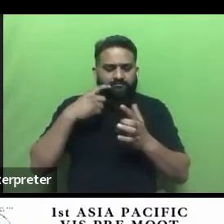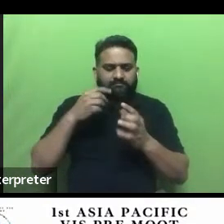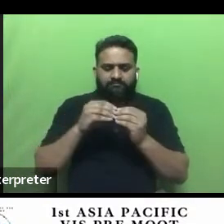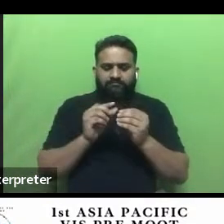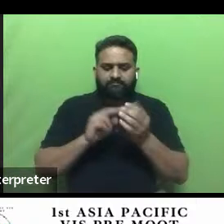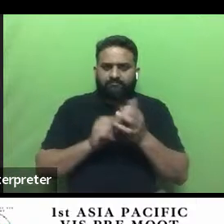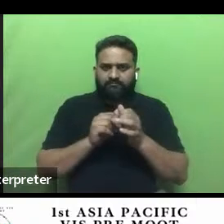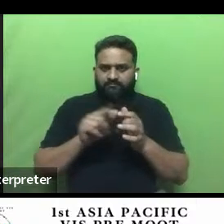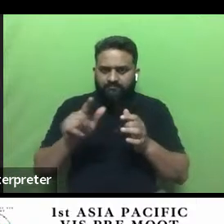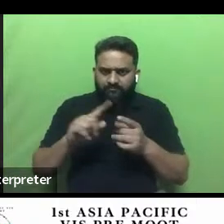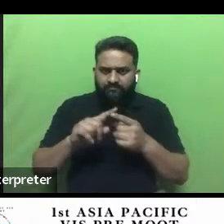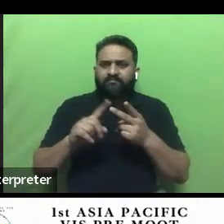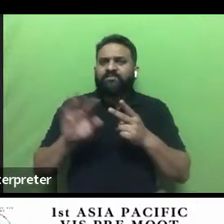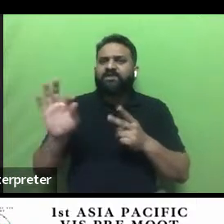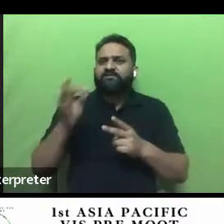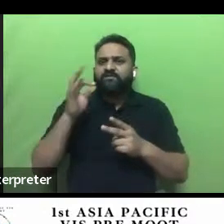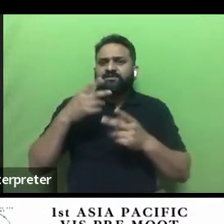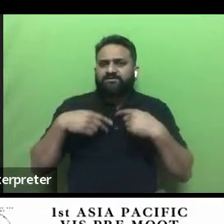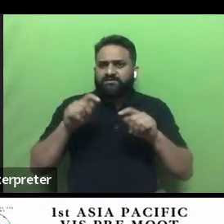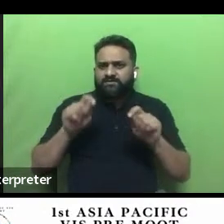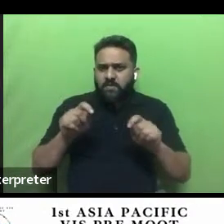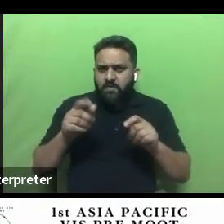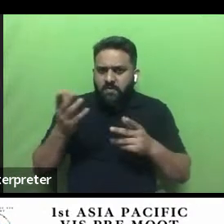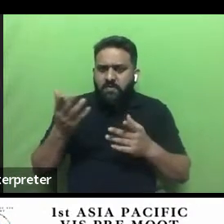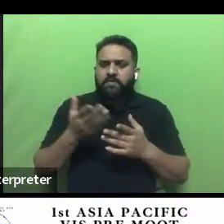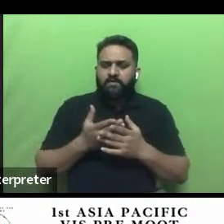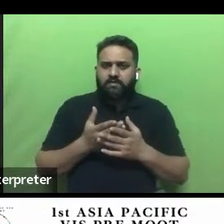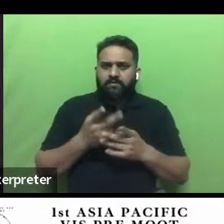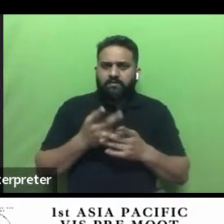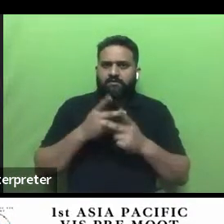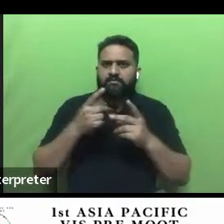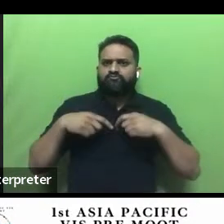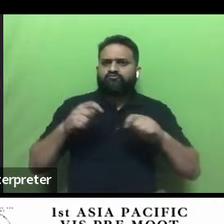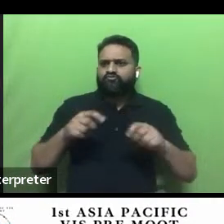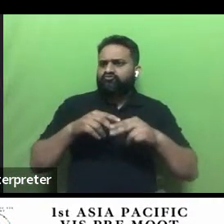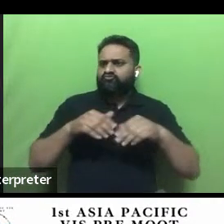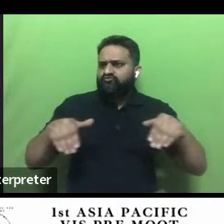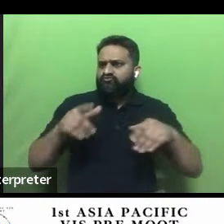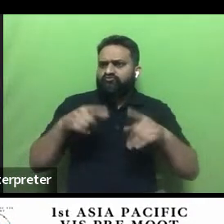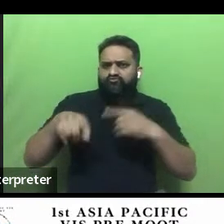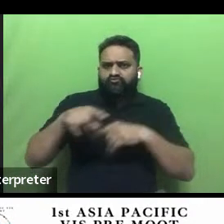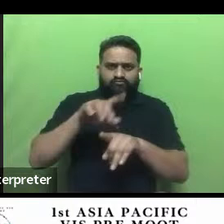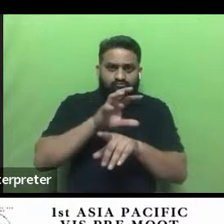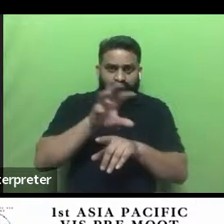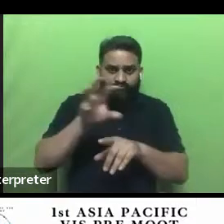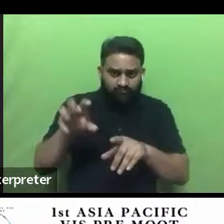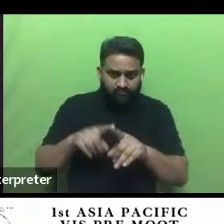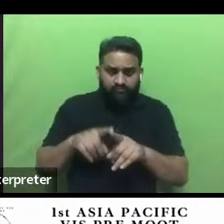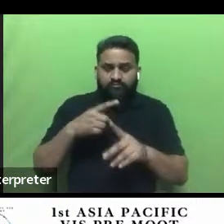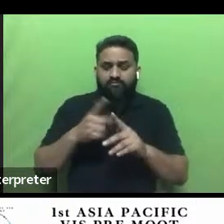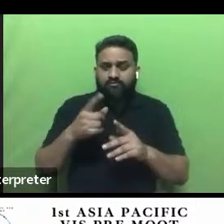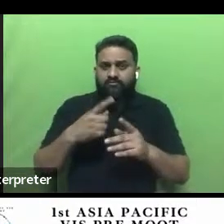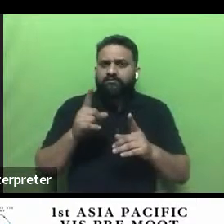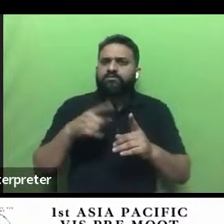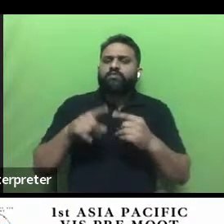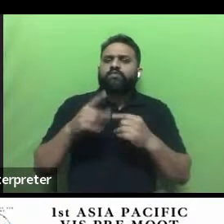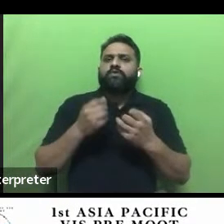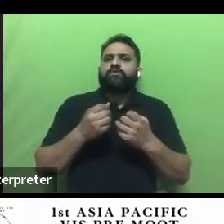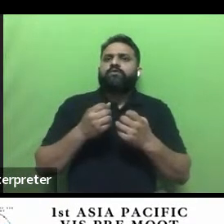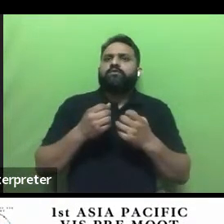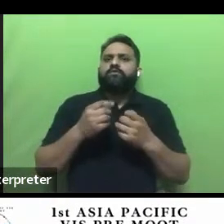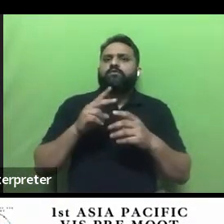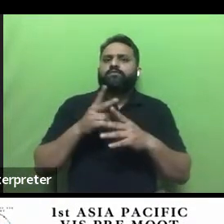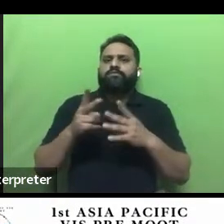French courts, a leading pro-arbitration civil jurisdiction, in finding that an express choice of law clause for the parties'